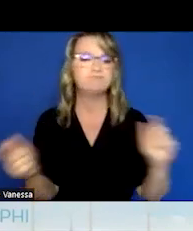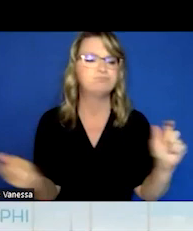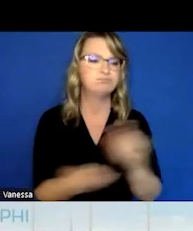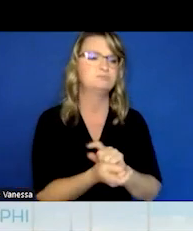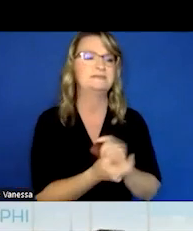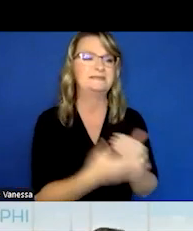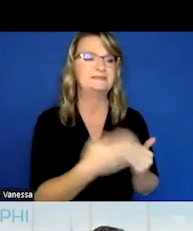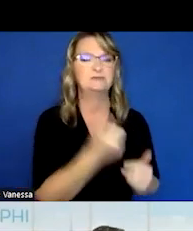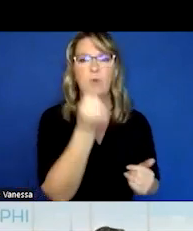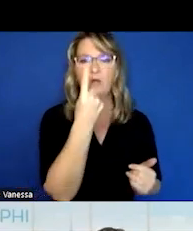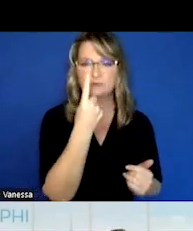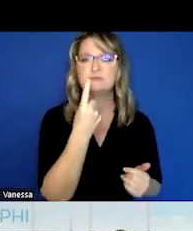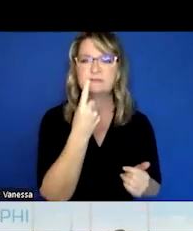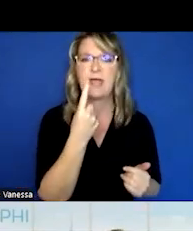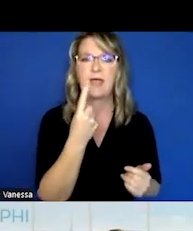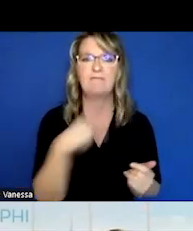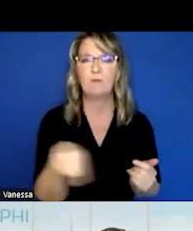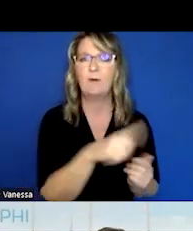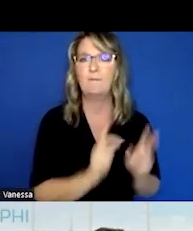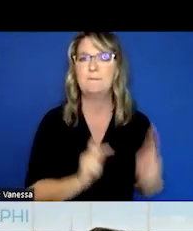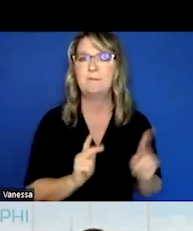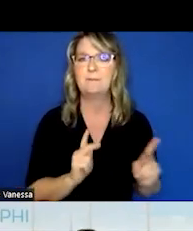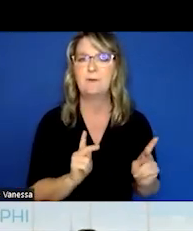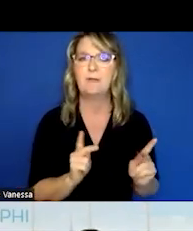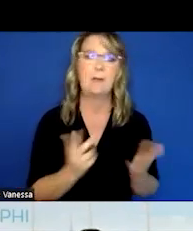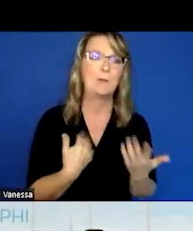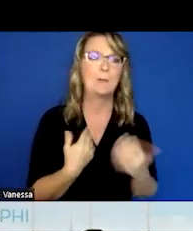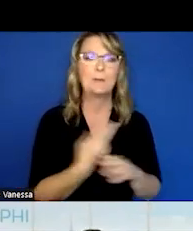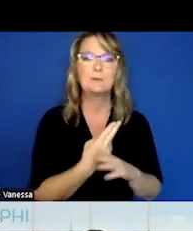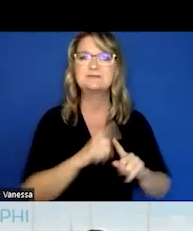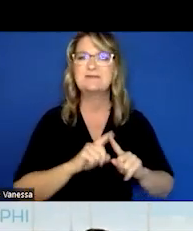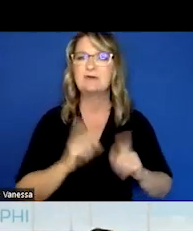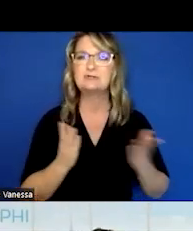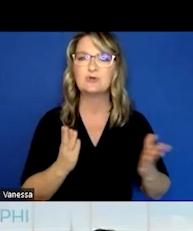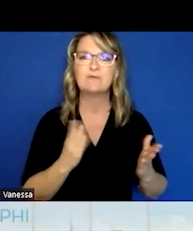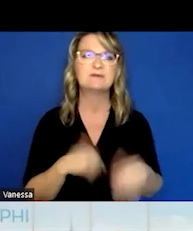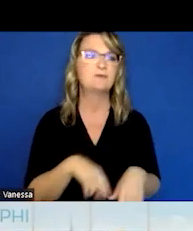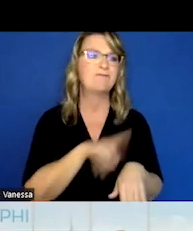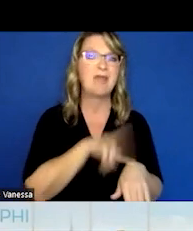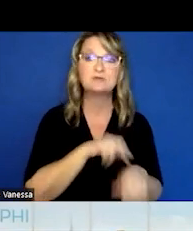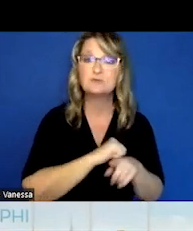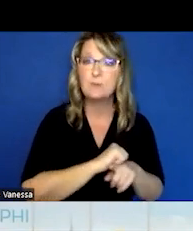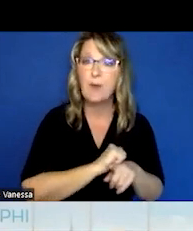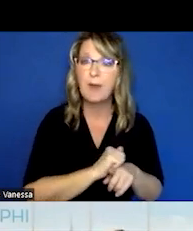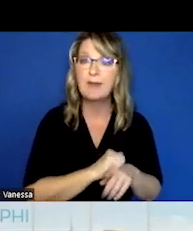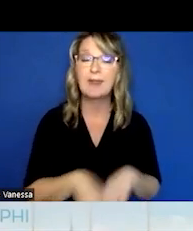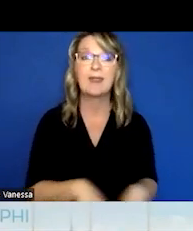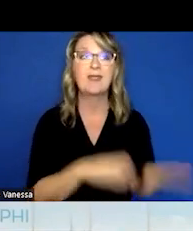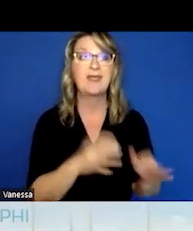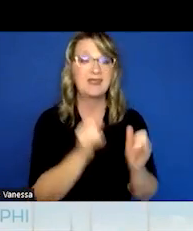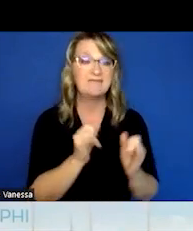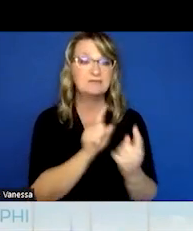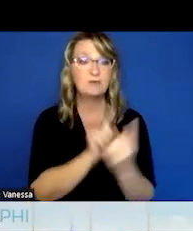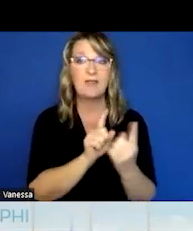easily understandable for our audiences. And we do this through a combination of services that includes national trainings, individualized